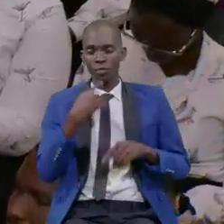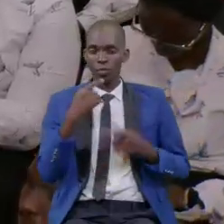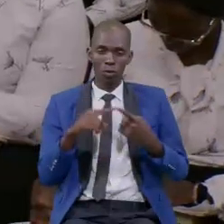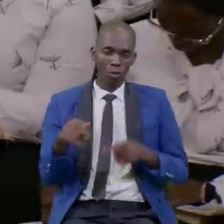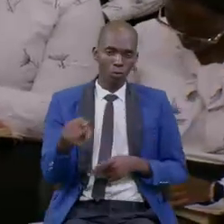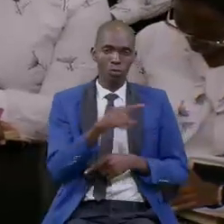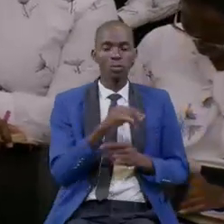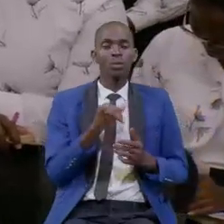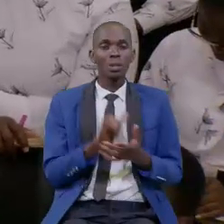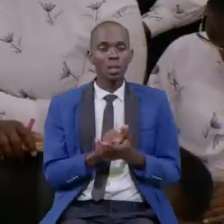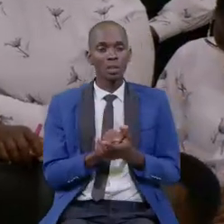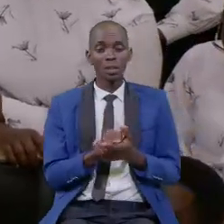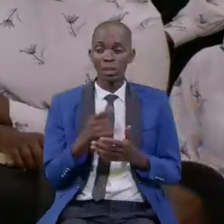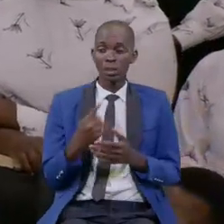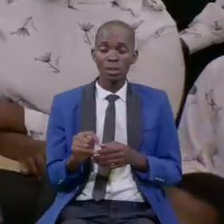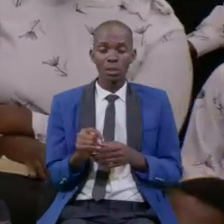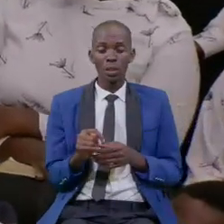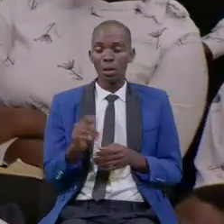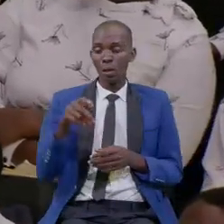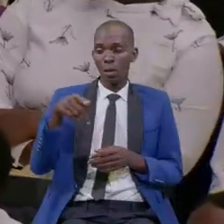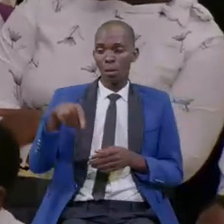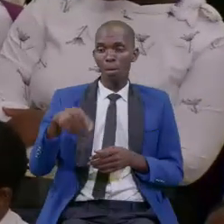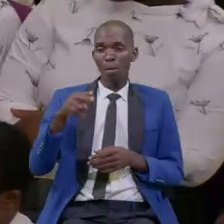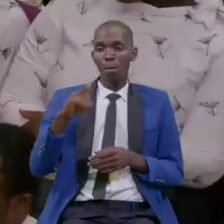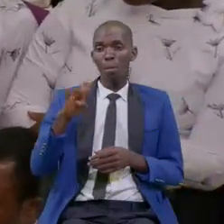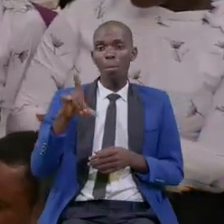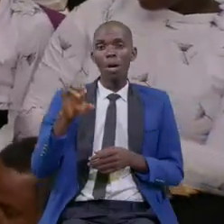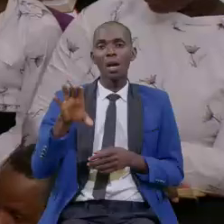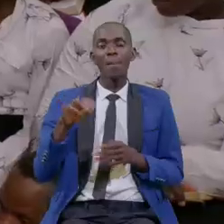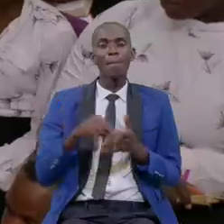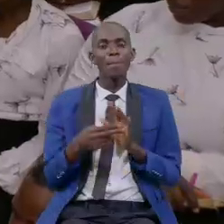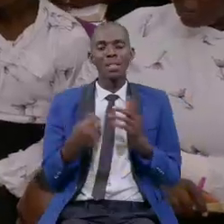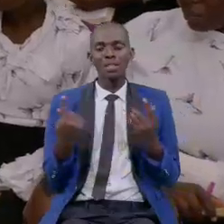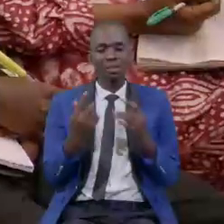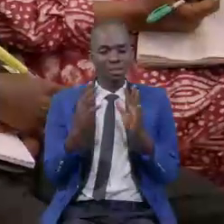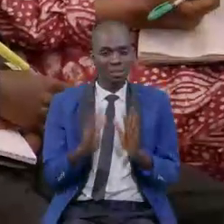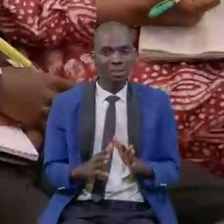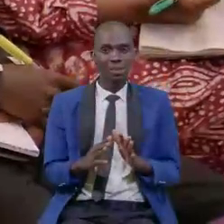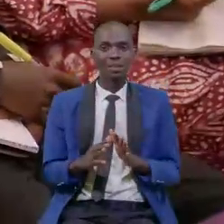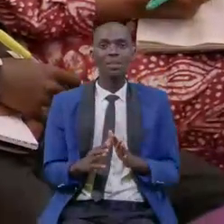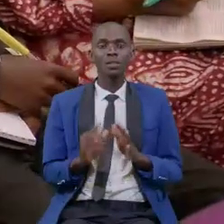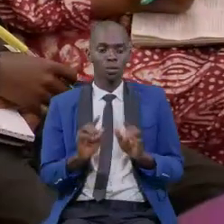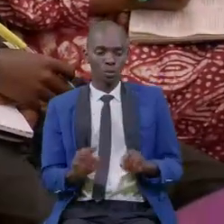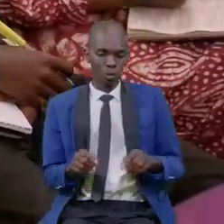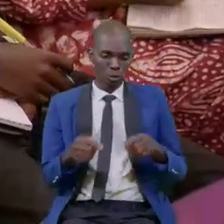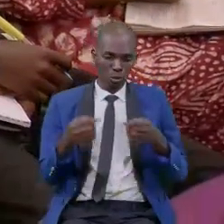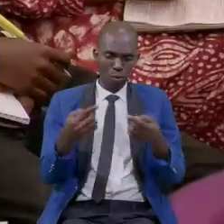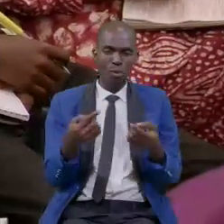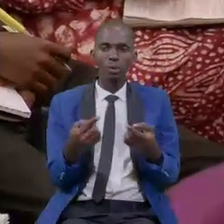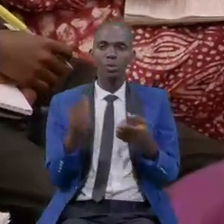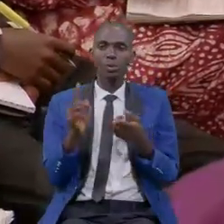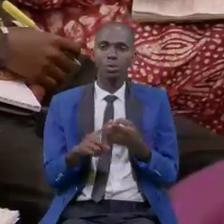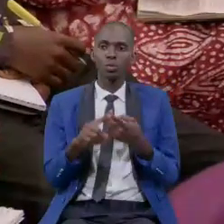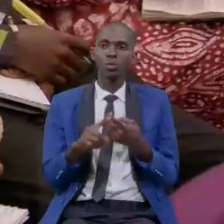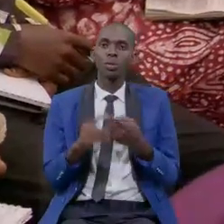you, that the publicans and the harlots go into the